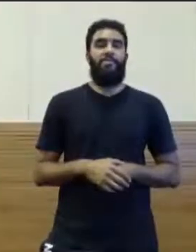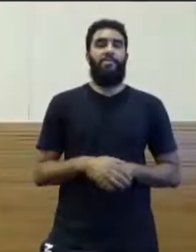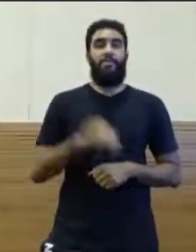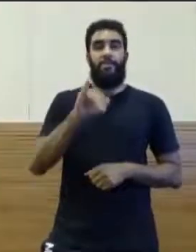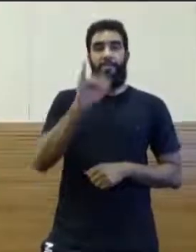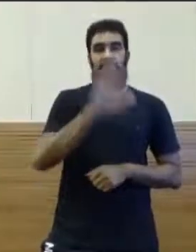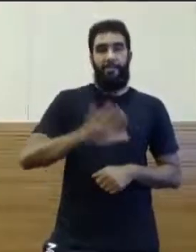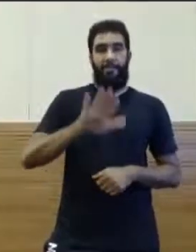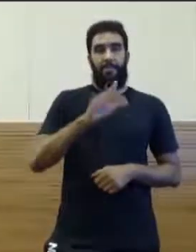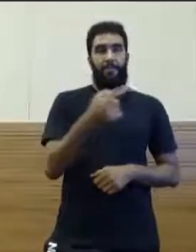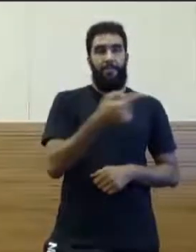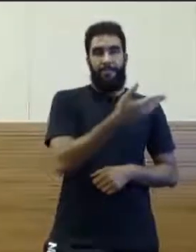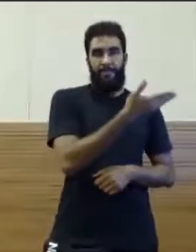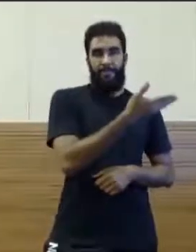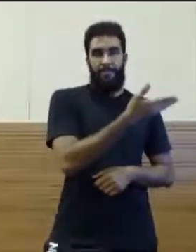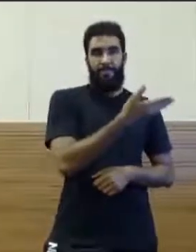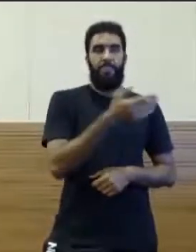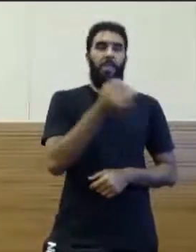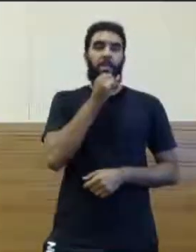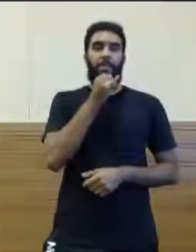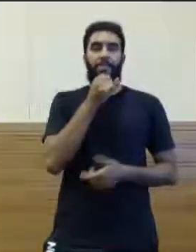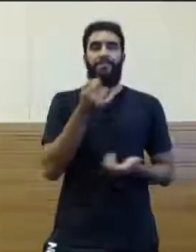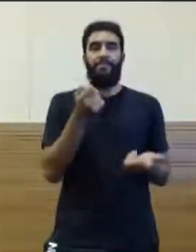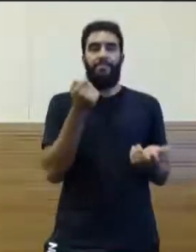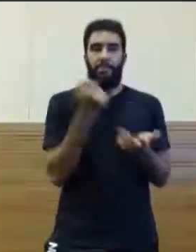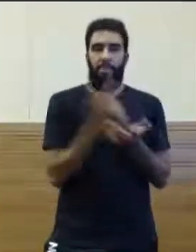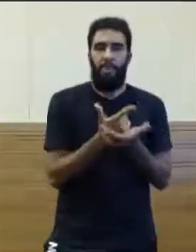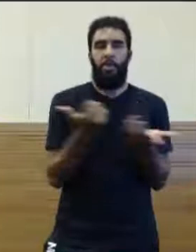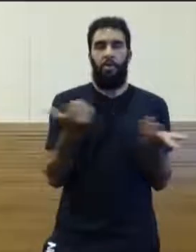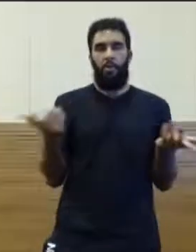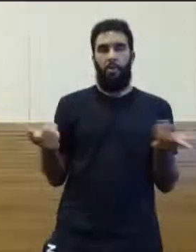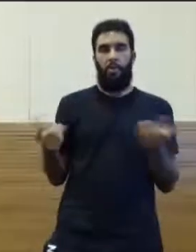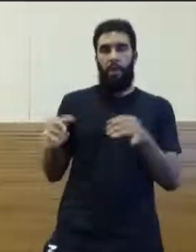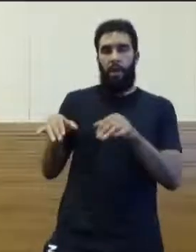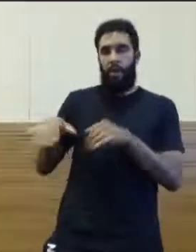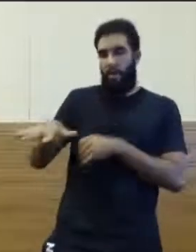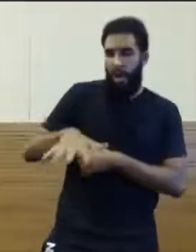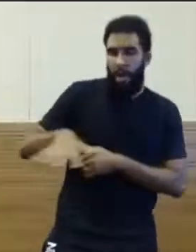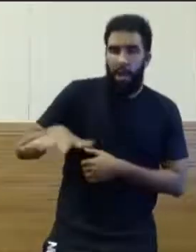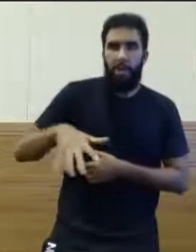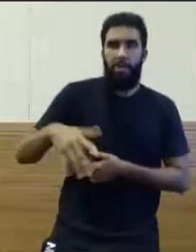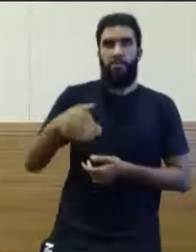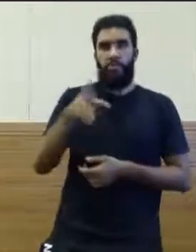And around this figure, we have to see what has to do with the